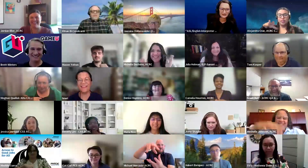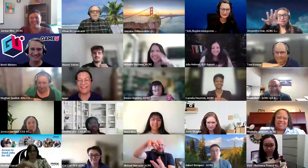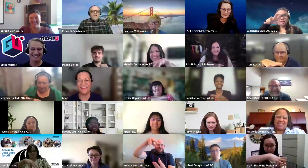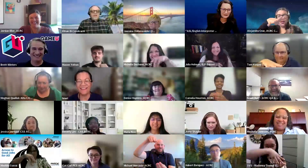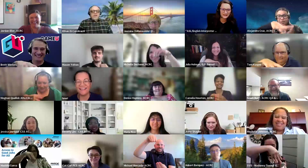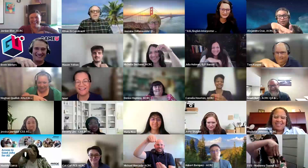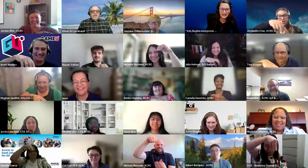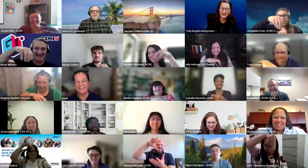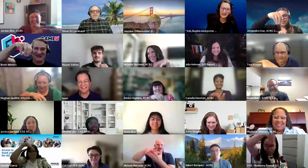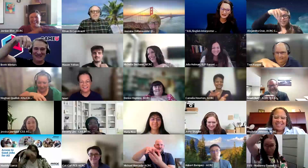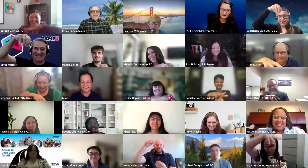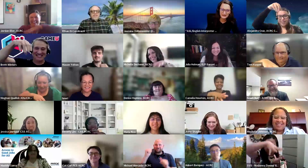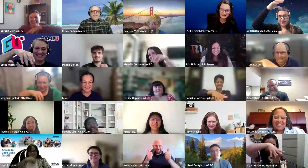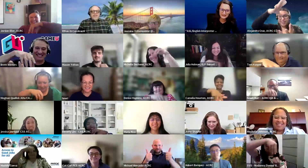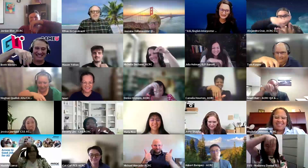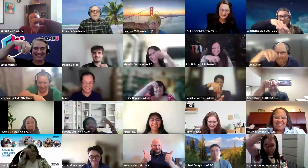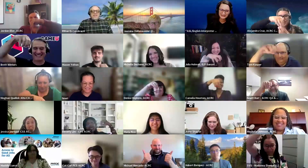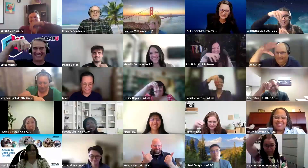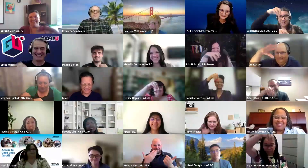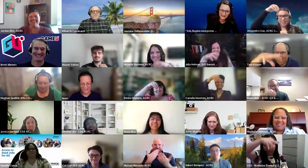Halloween. Oh wait, no, that was last week. Ghost.